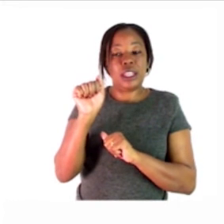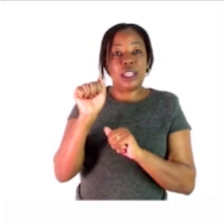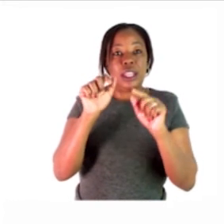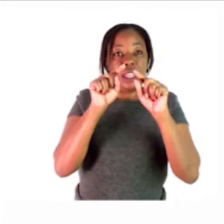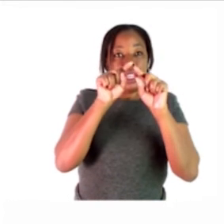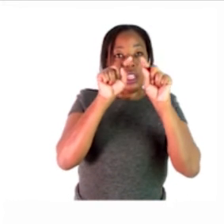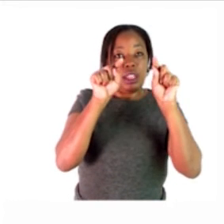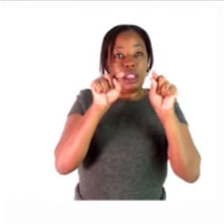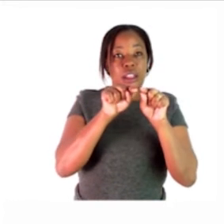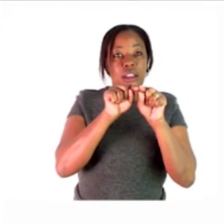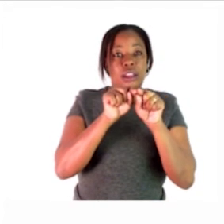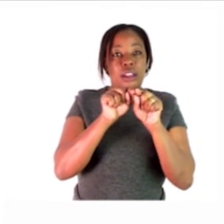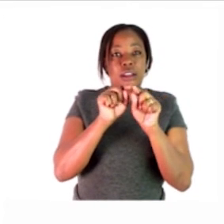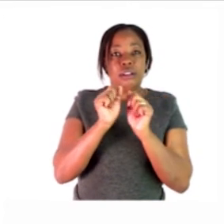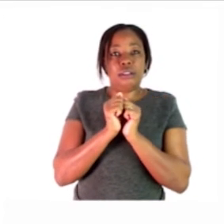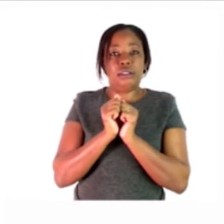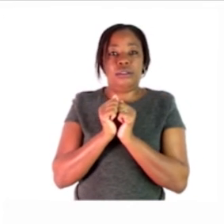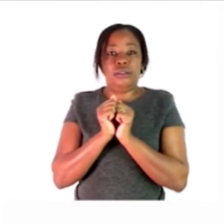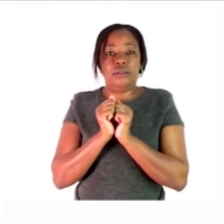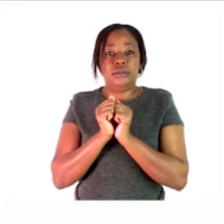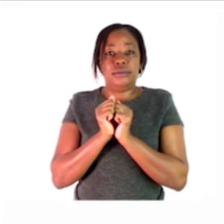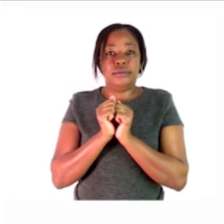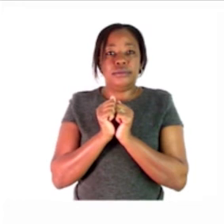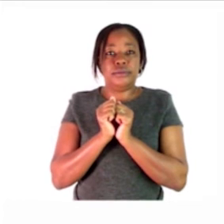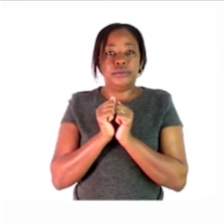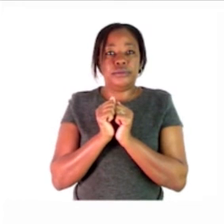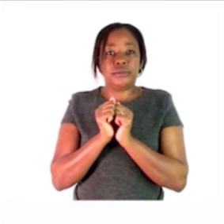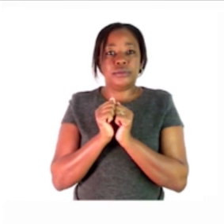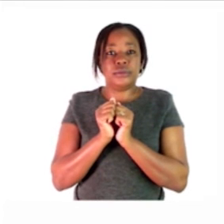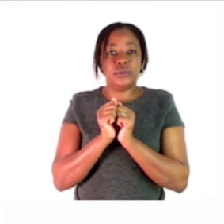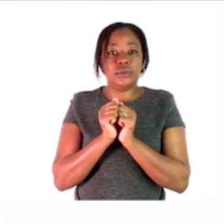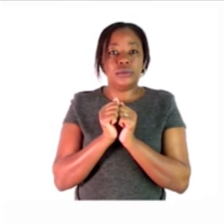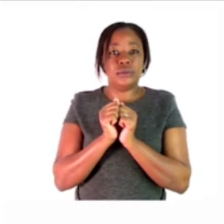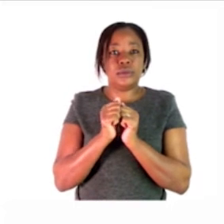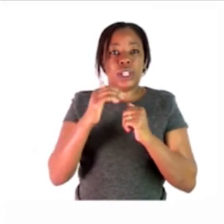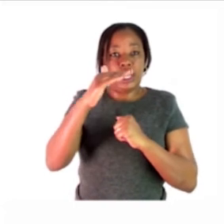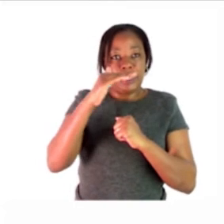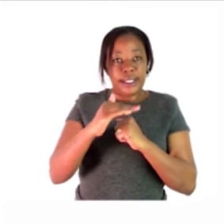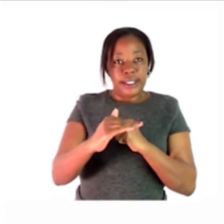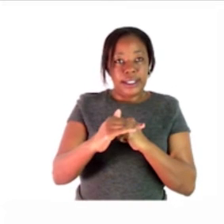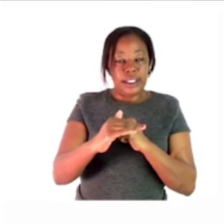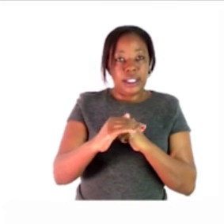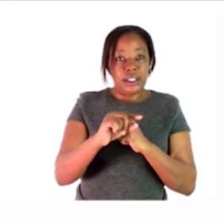the alphabets and check which alphabet is that code. I think it's